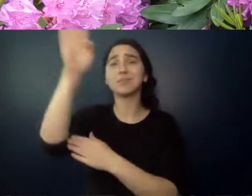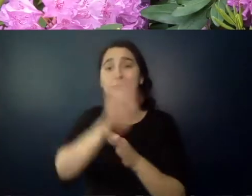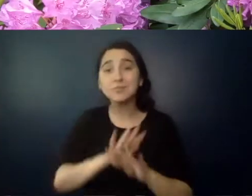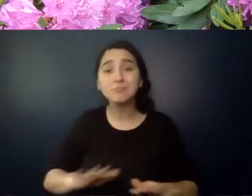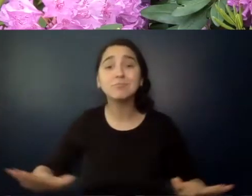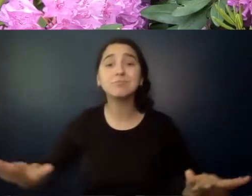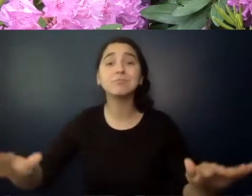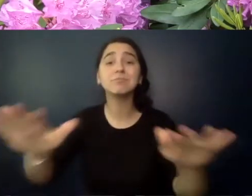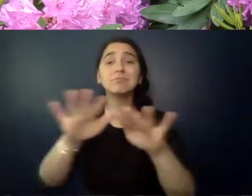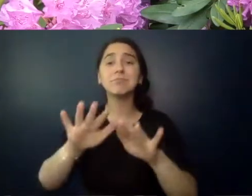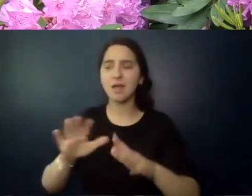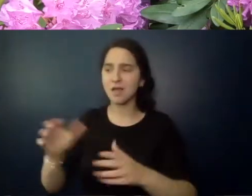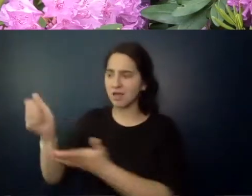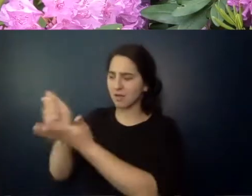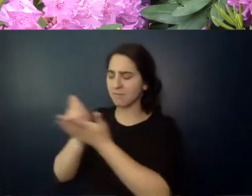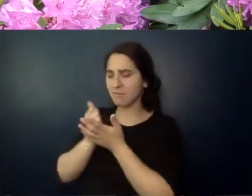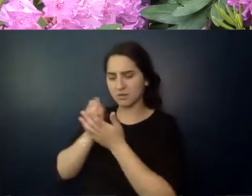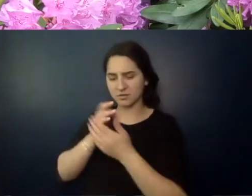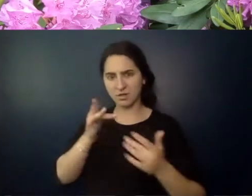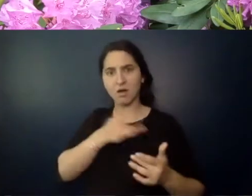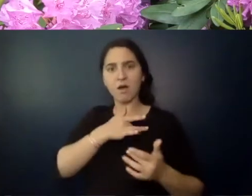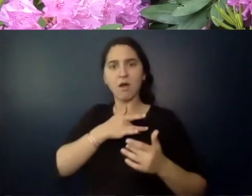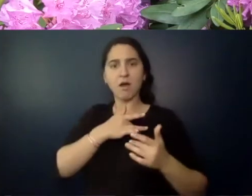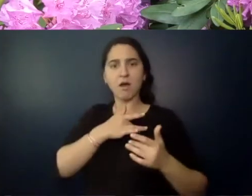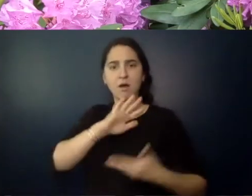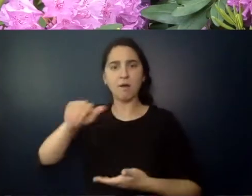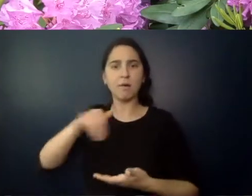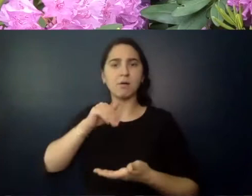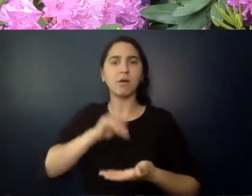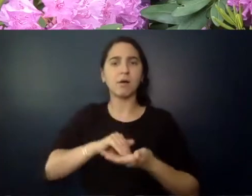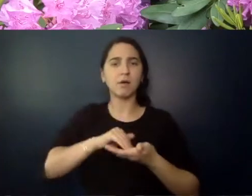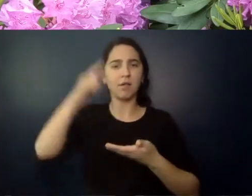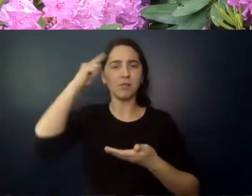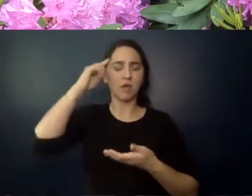God of all creation, help us to center our hearts,